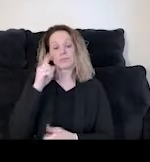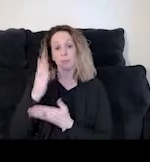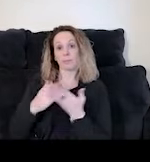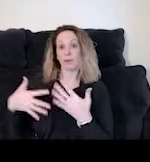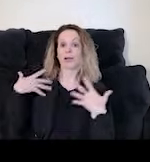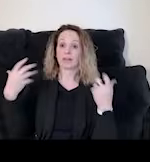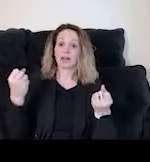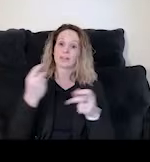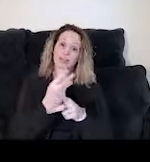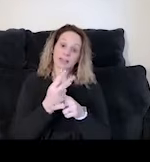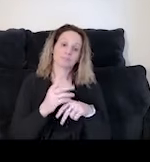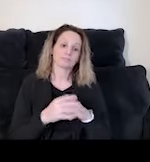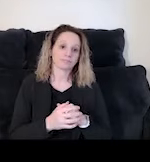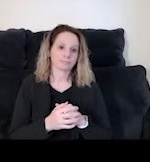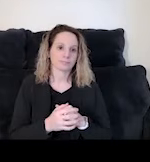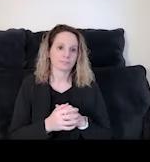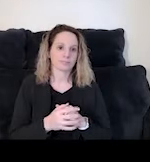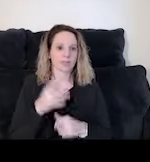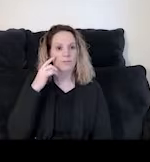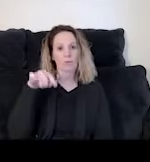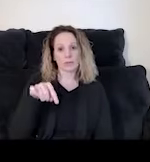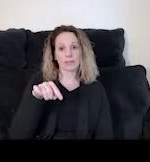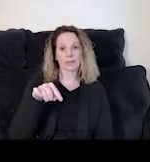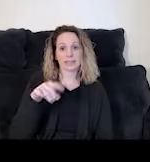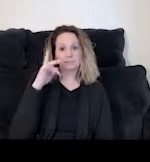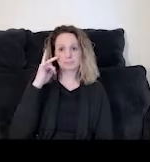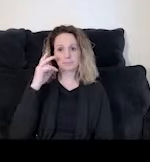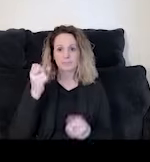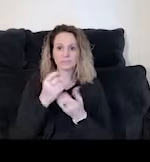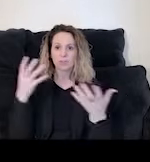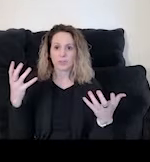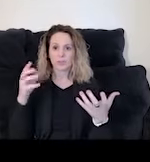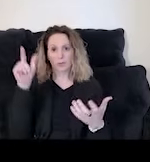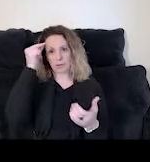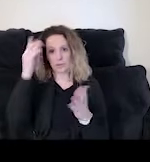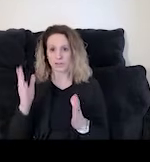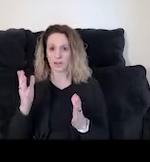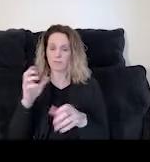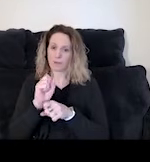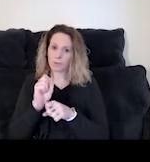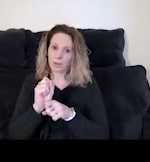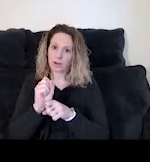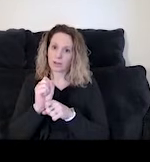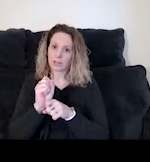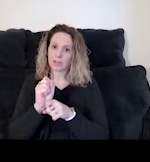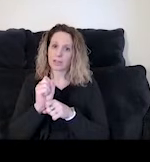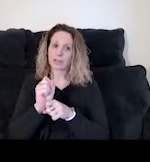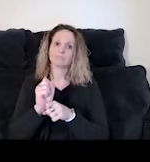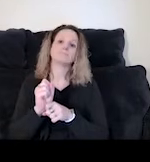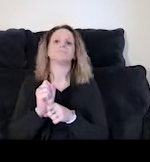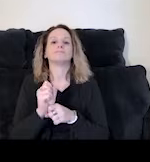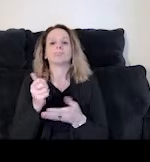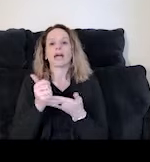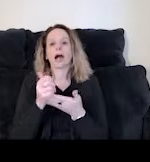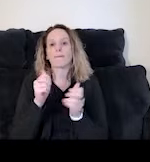of healthcare. In this, you can see so much of what he's doing to help us lift up